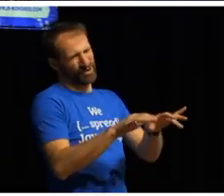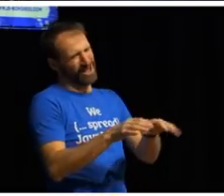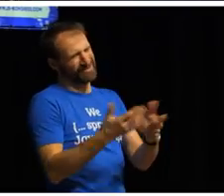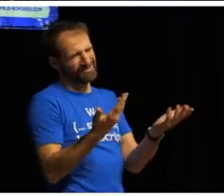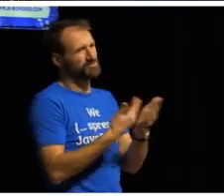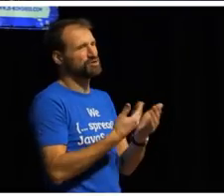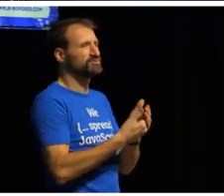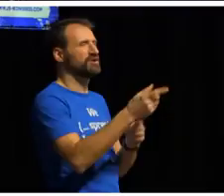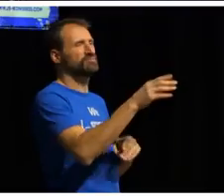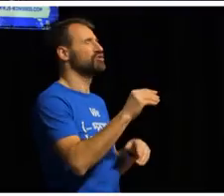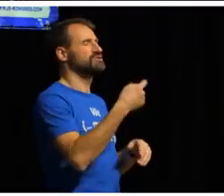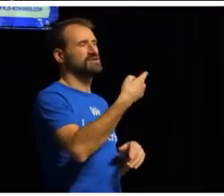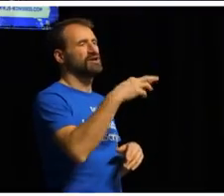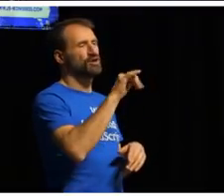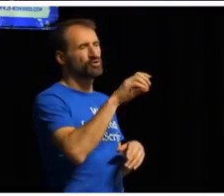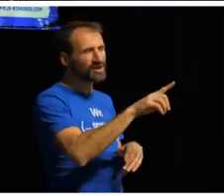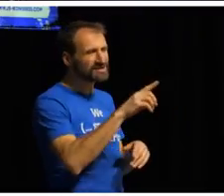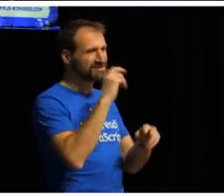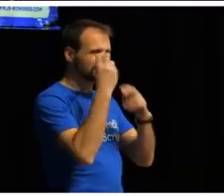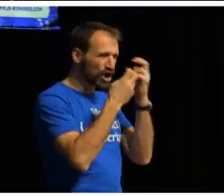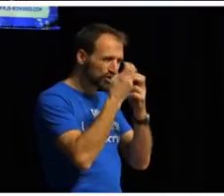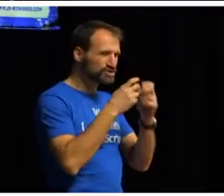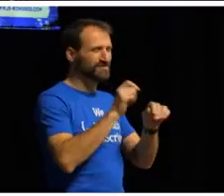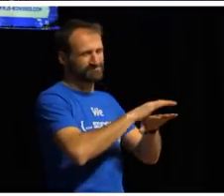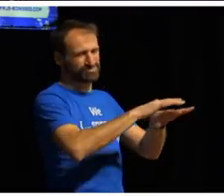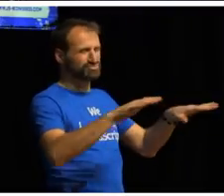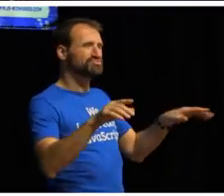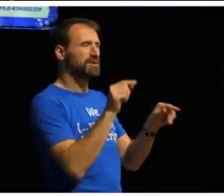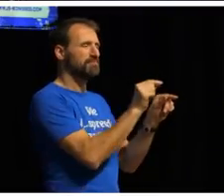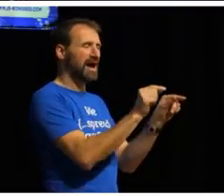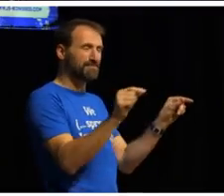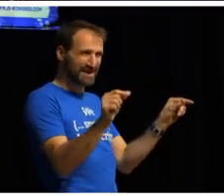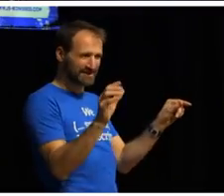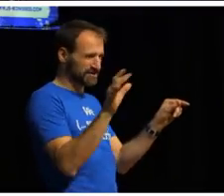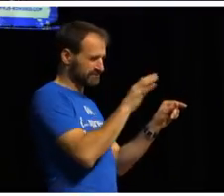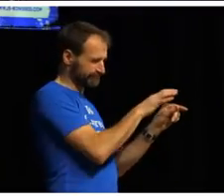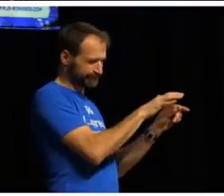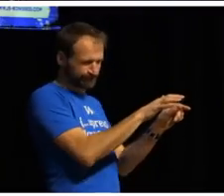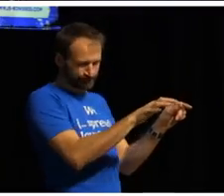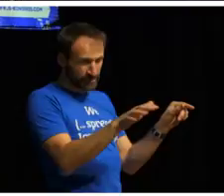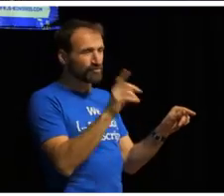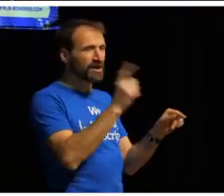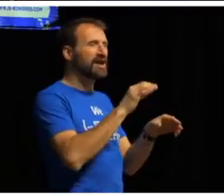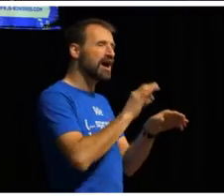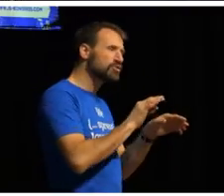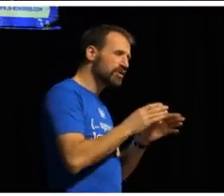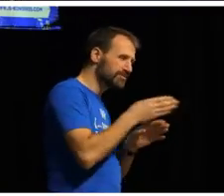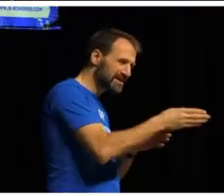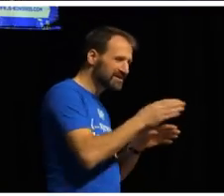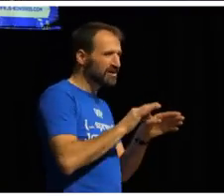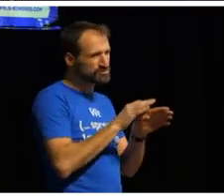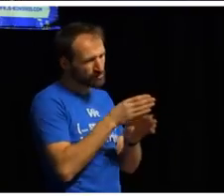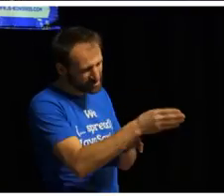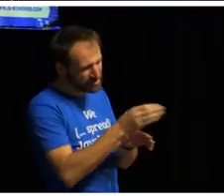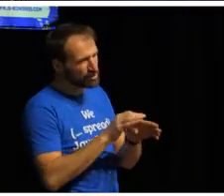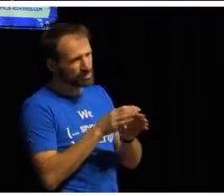search, a search over those parameters, and try out all those parameters. And you need a lot